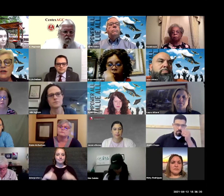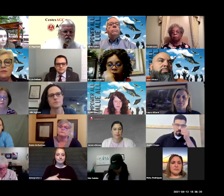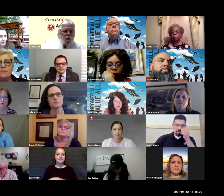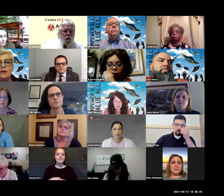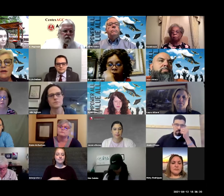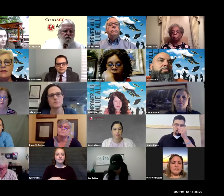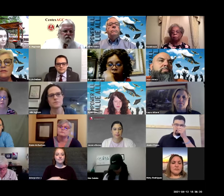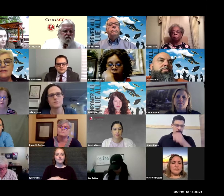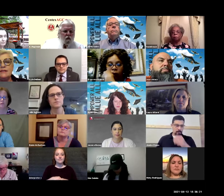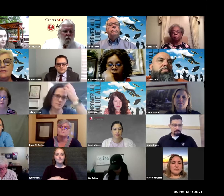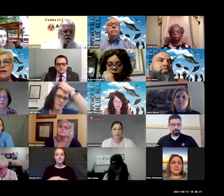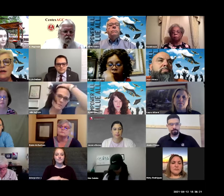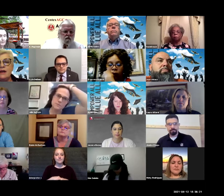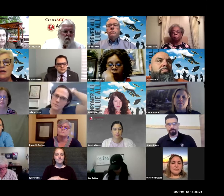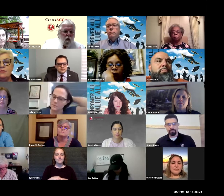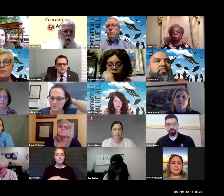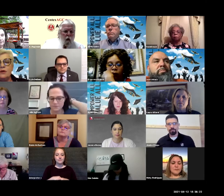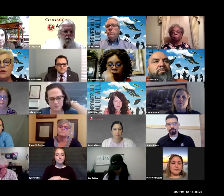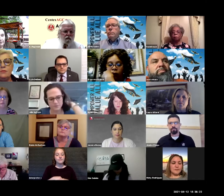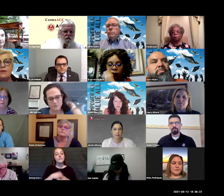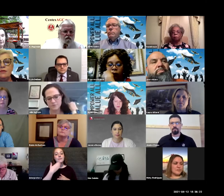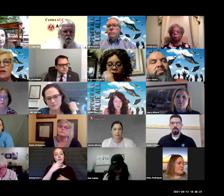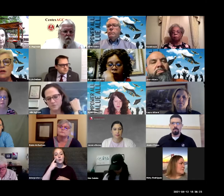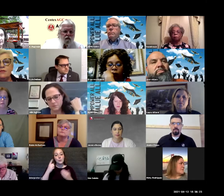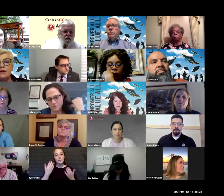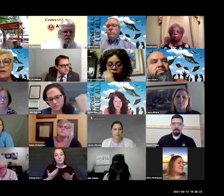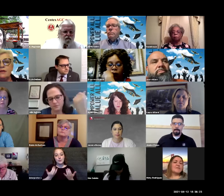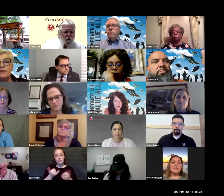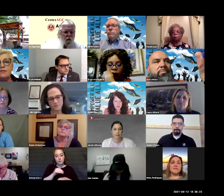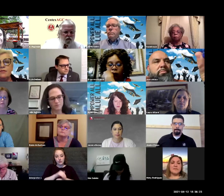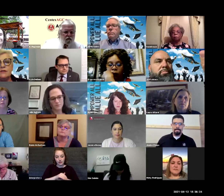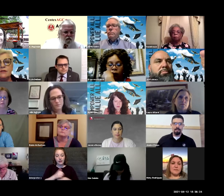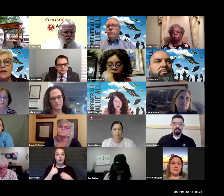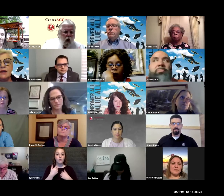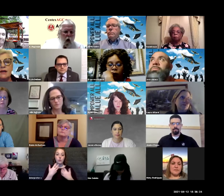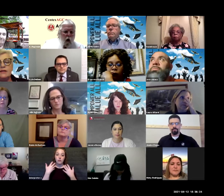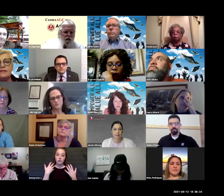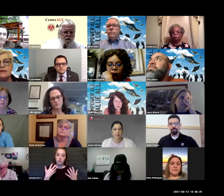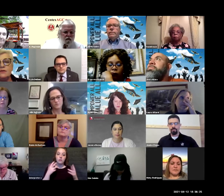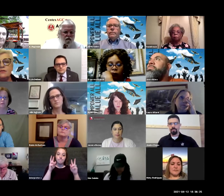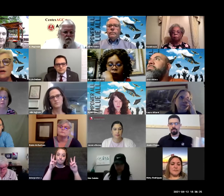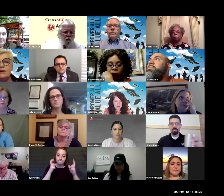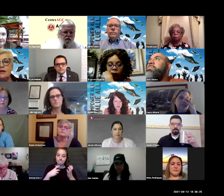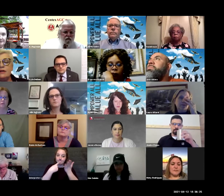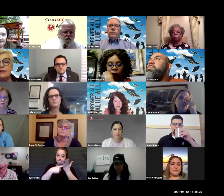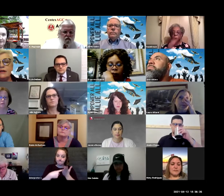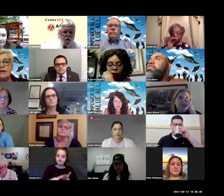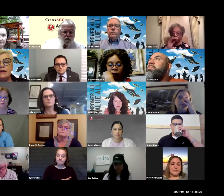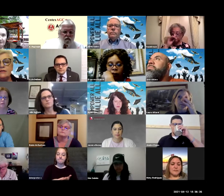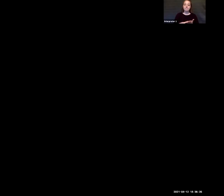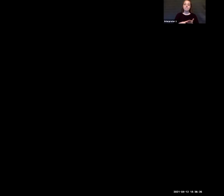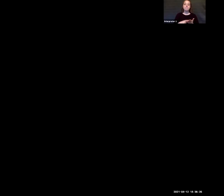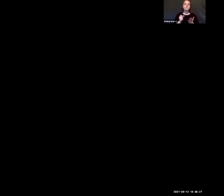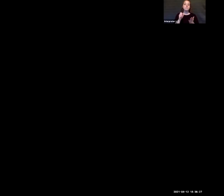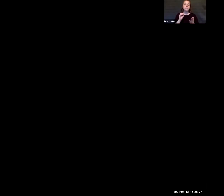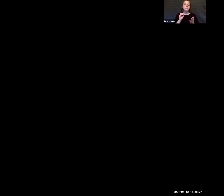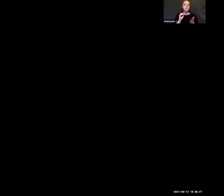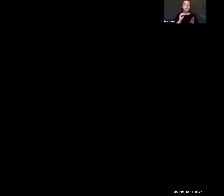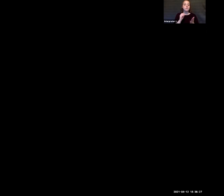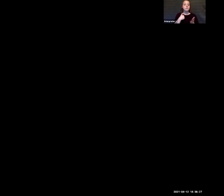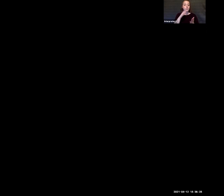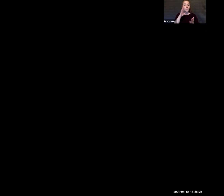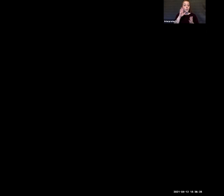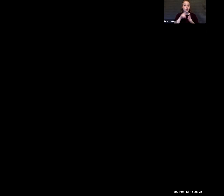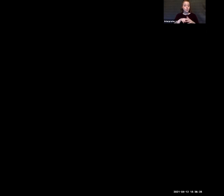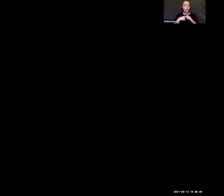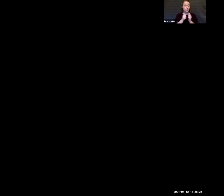Appreciate you being here this evening. We have a lot of ground to cover tonight. So, I'm going to start with